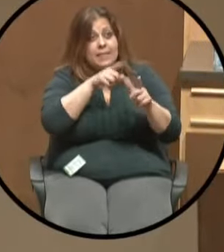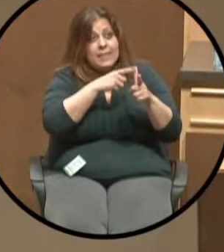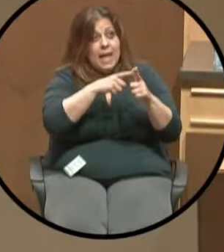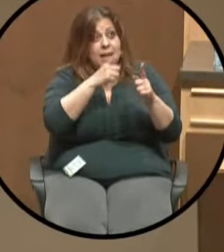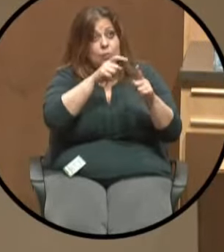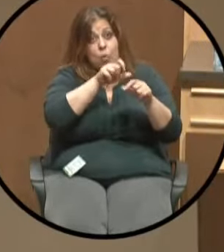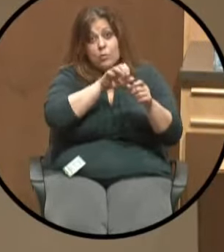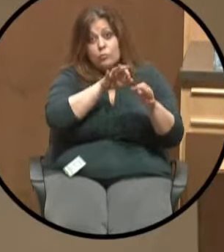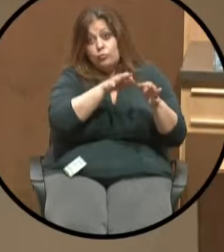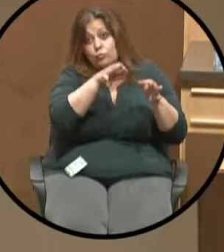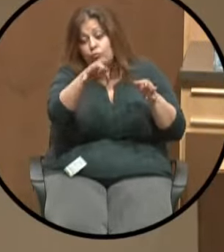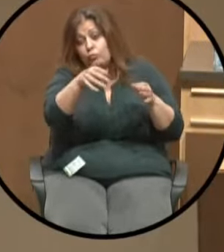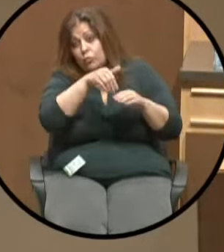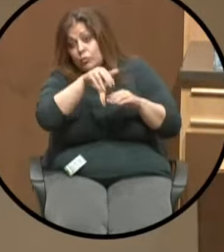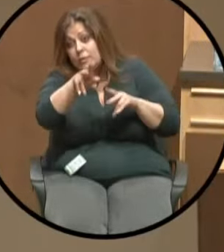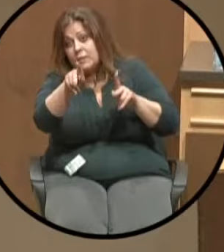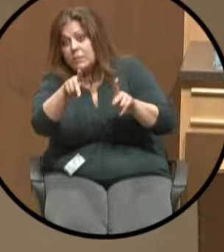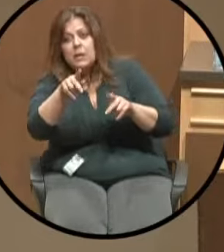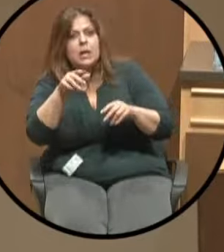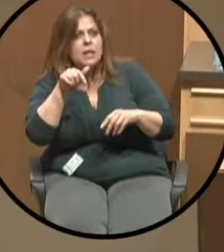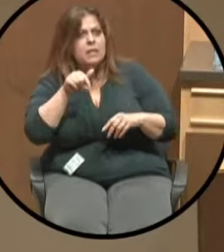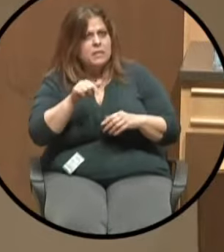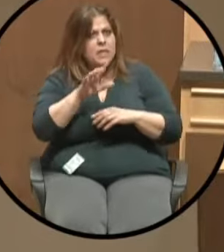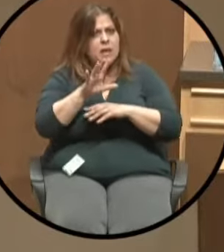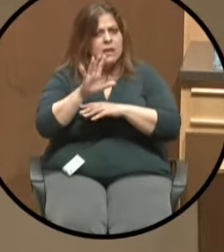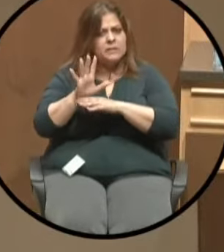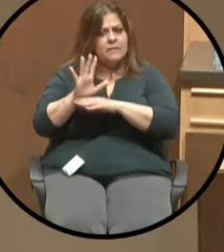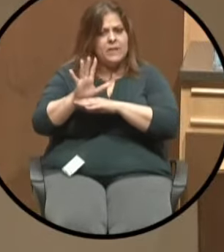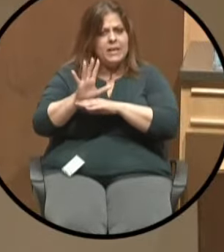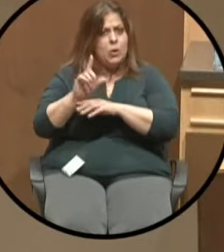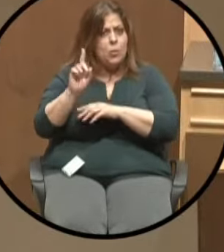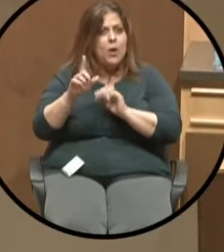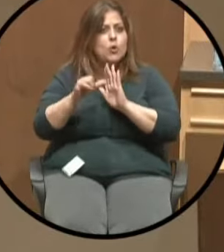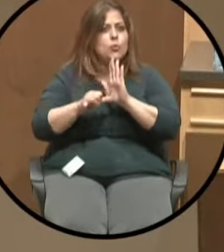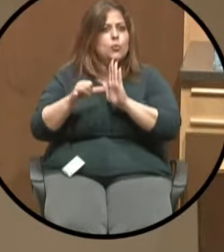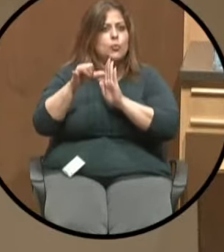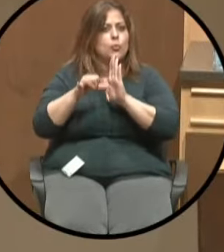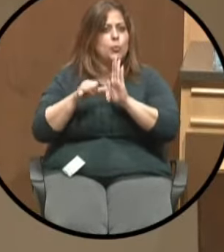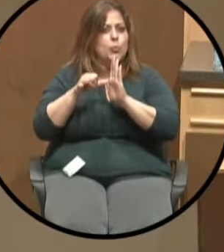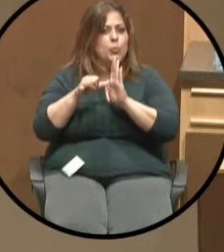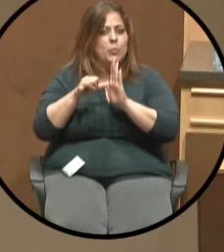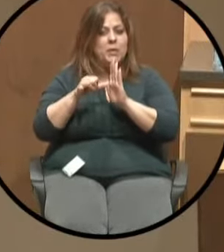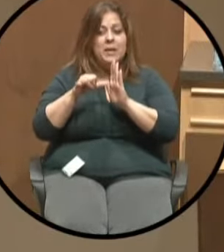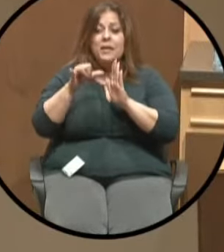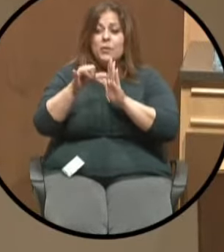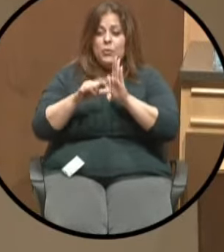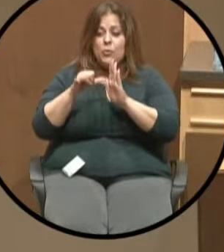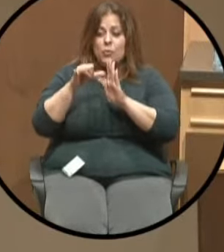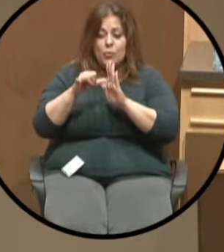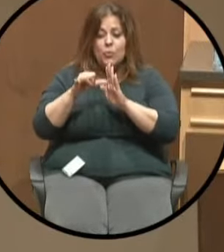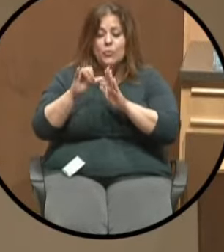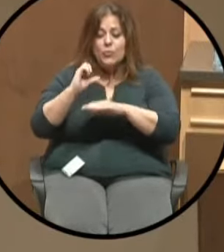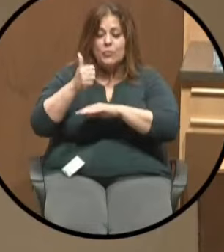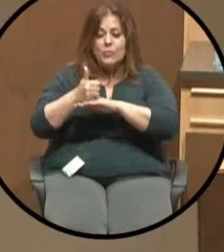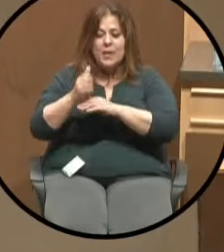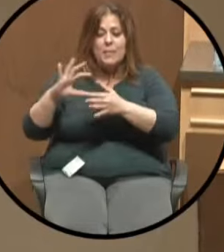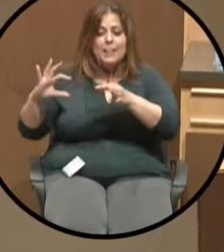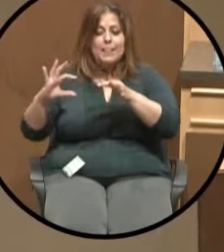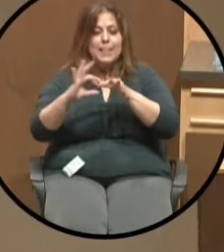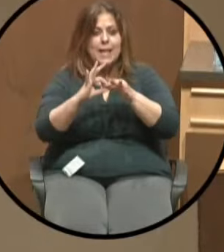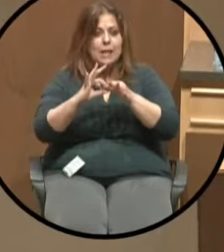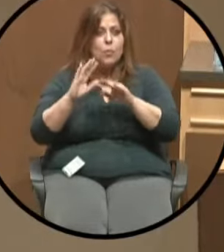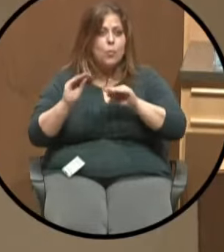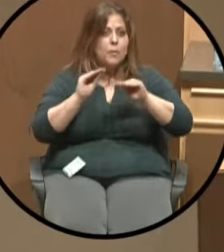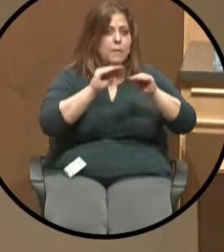missed it, they will be able to access this on our YouTube channel. That link will be shared on our social media